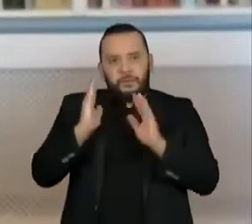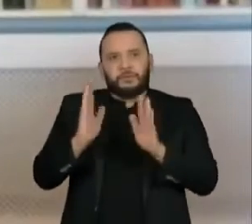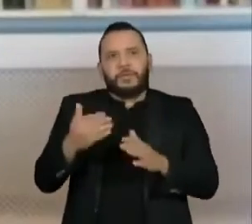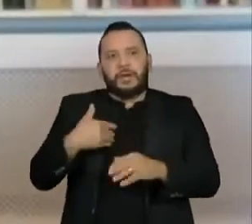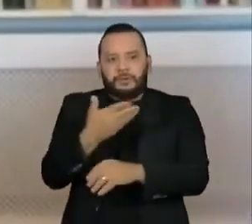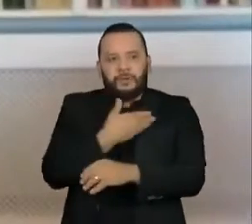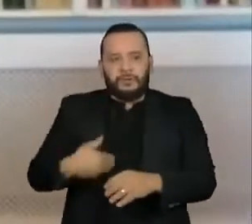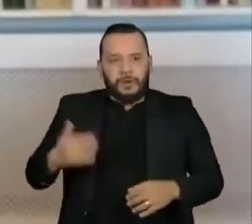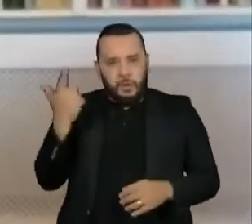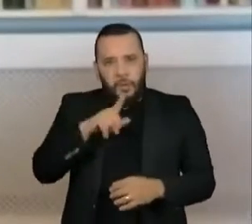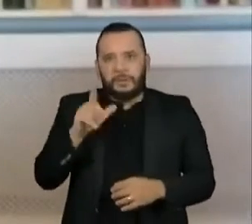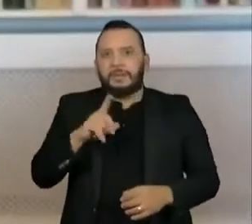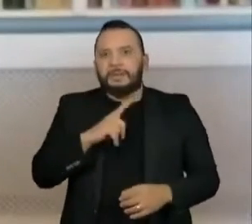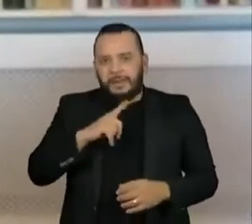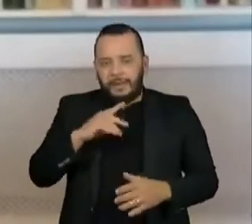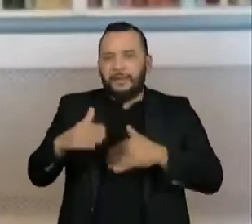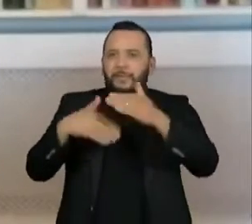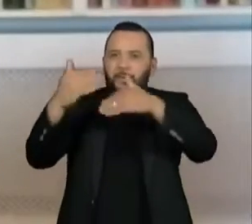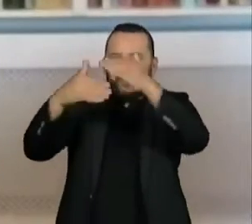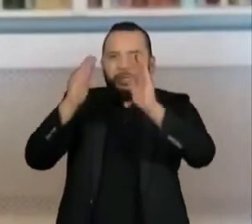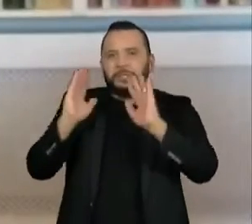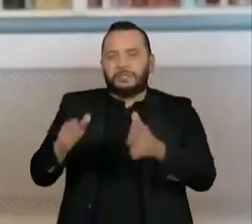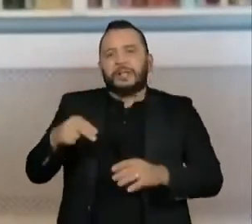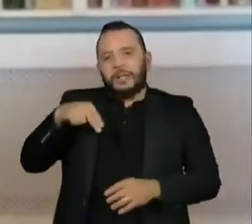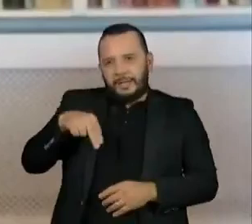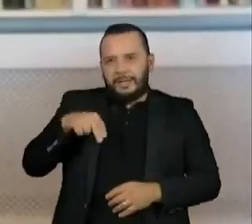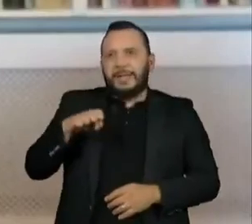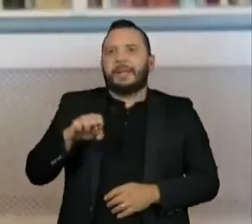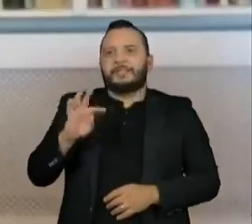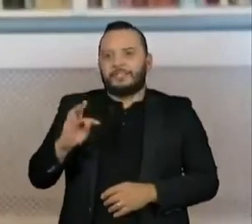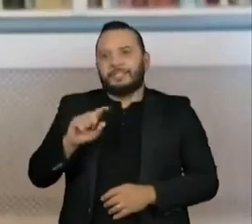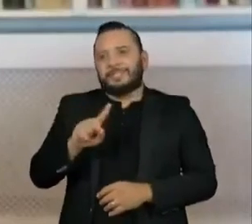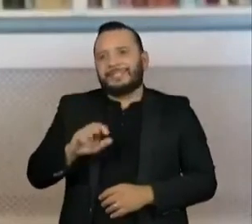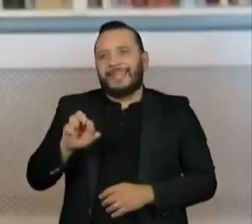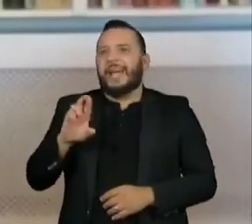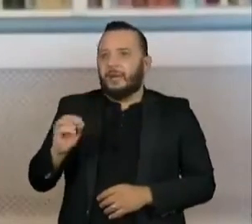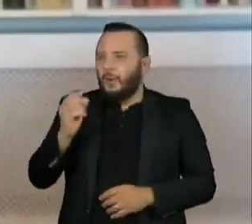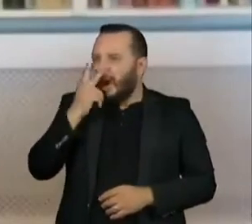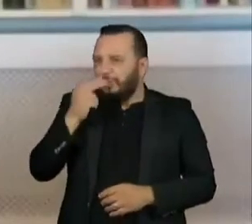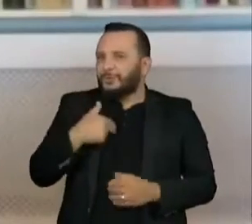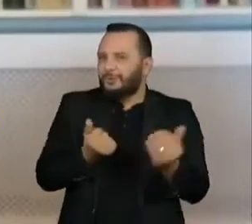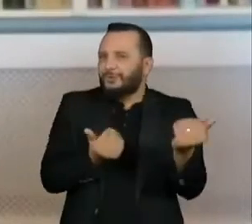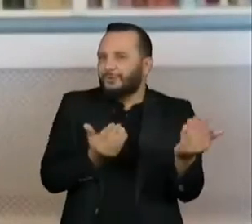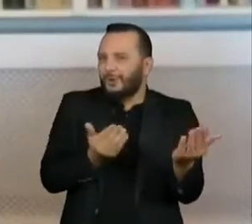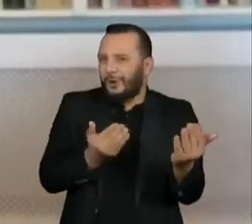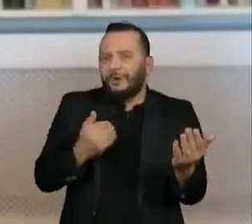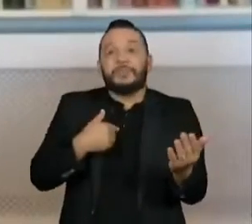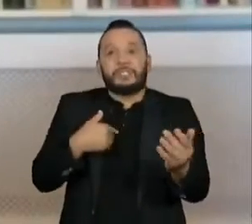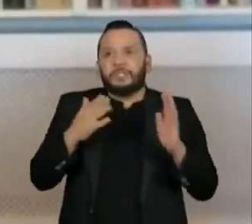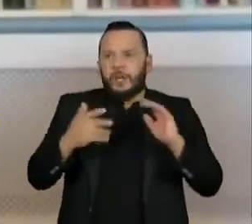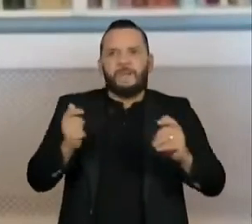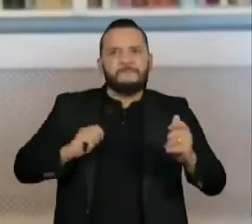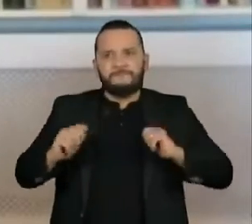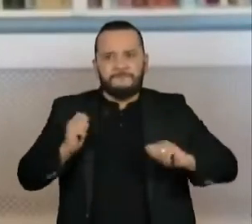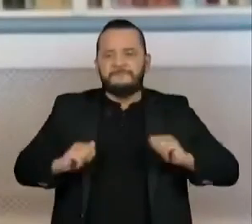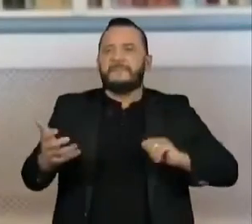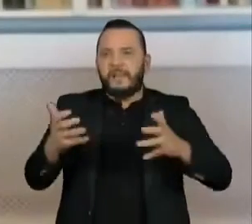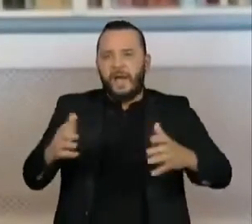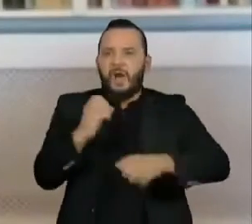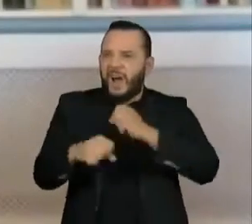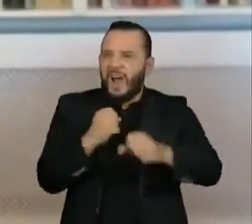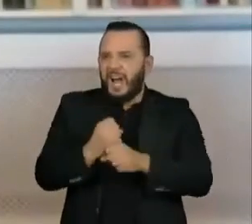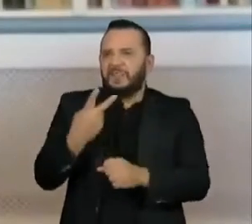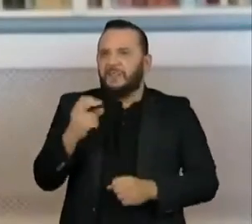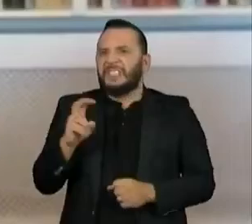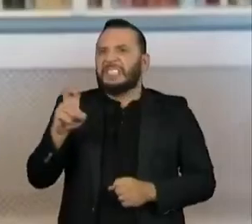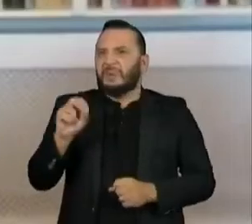contributions to build in, to be net zero. I think the young people are exasperated and say 2050